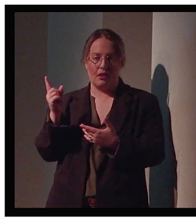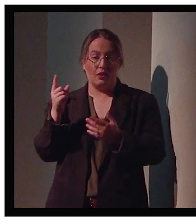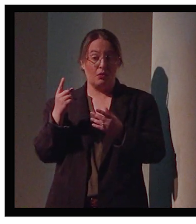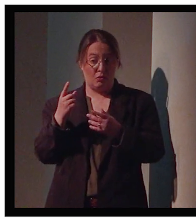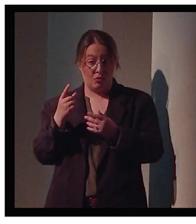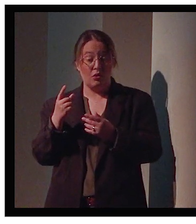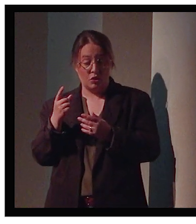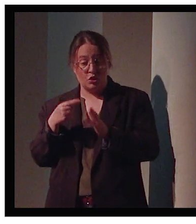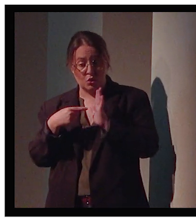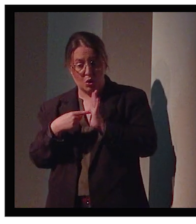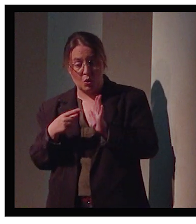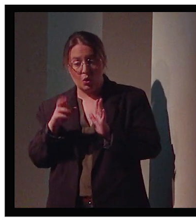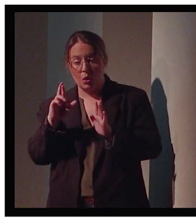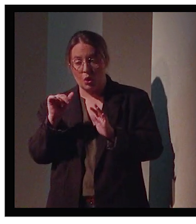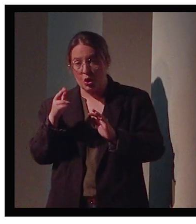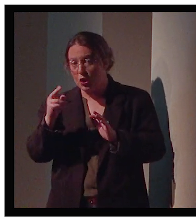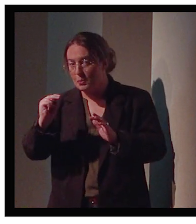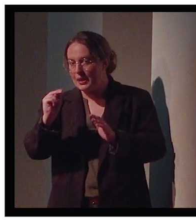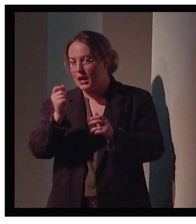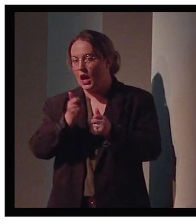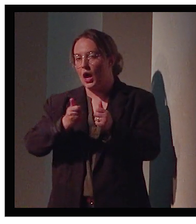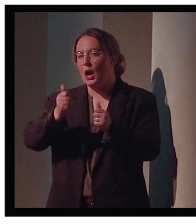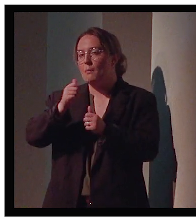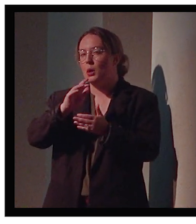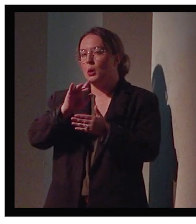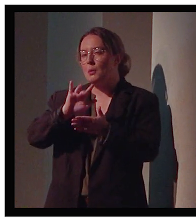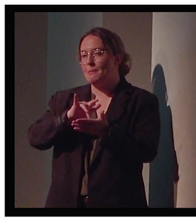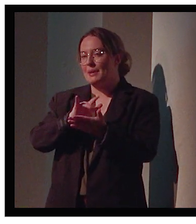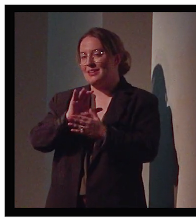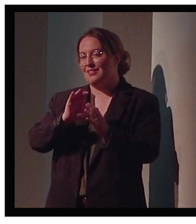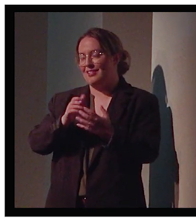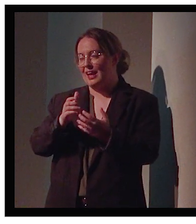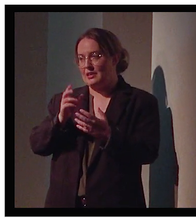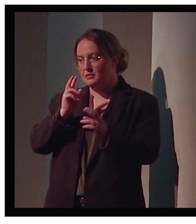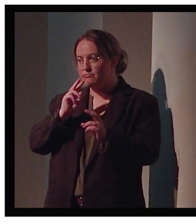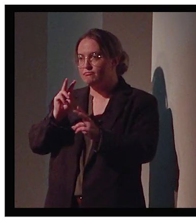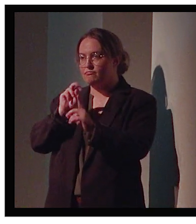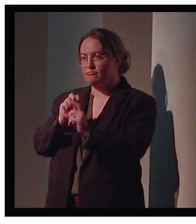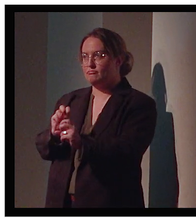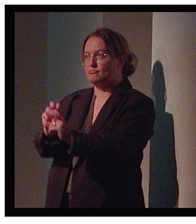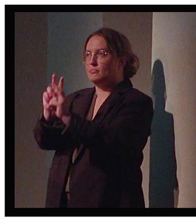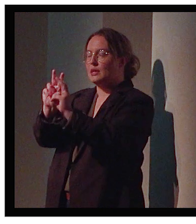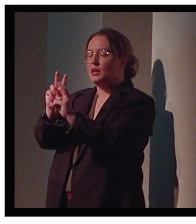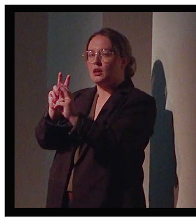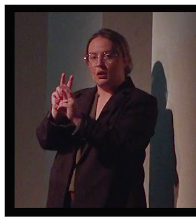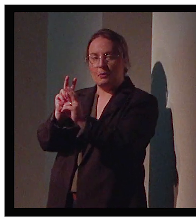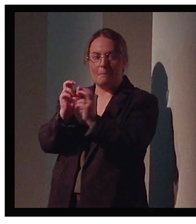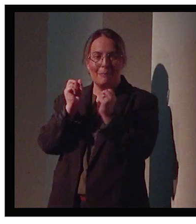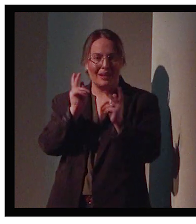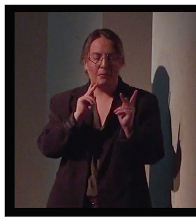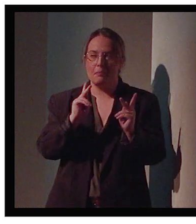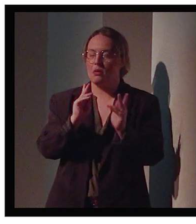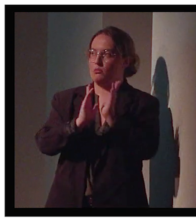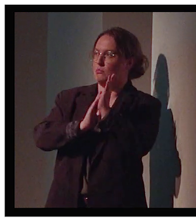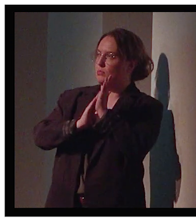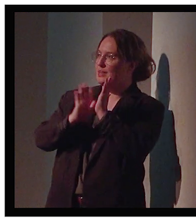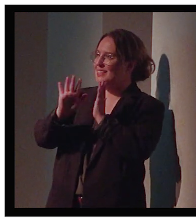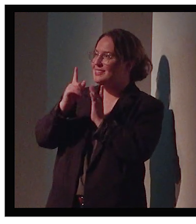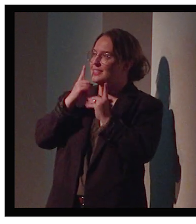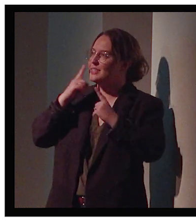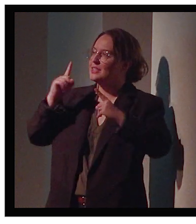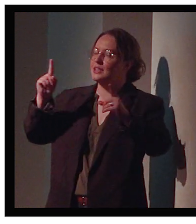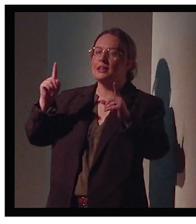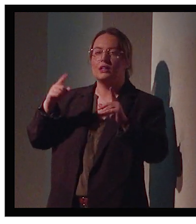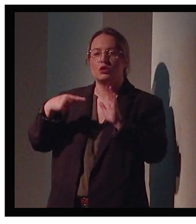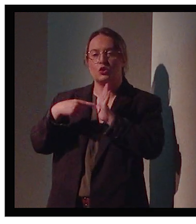urban, upper-middle-class gaze, earned him both critical praise and commercial success. Here he depicts three